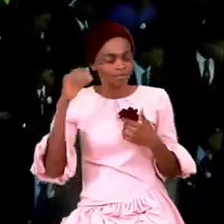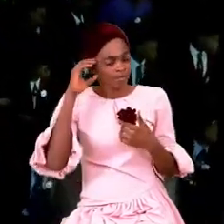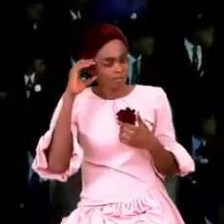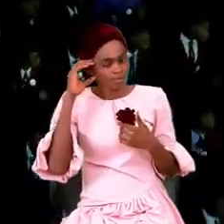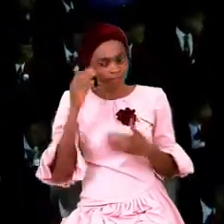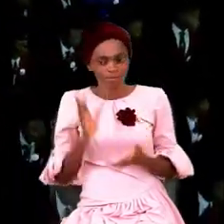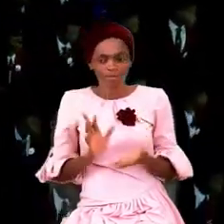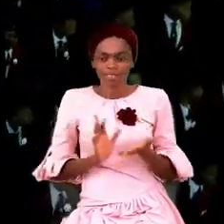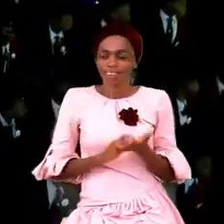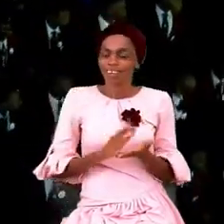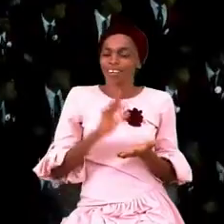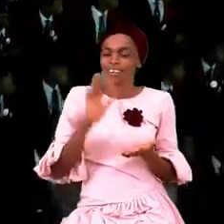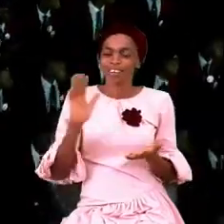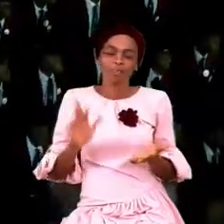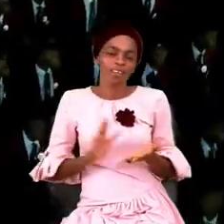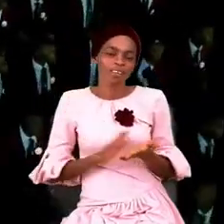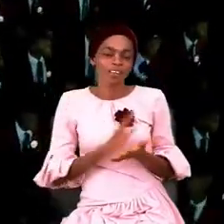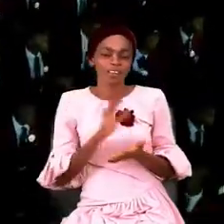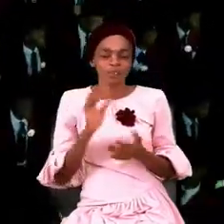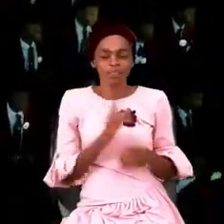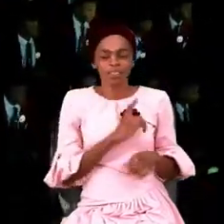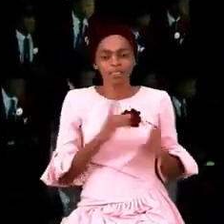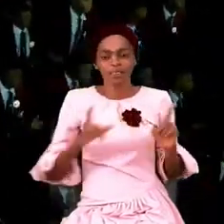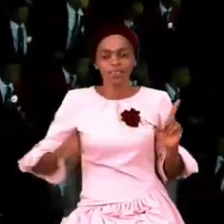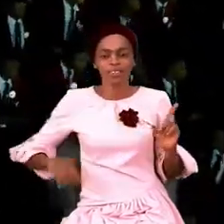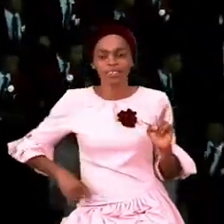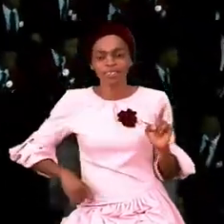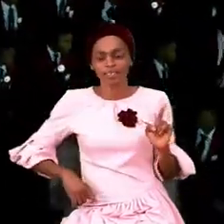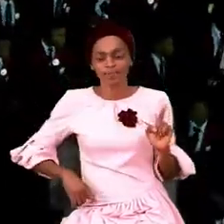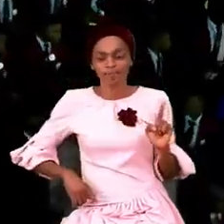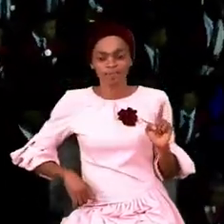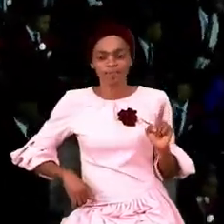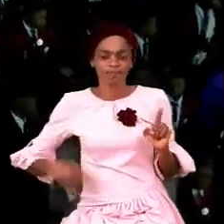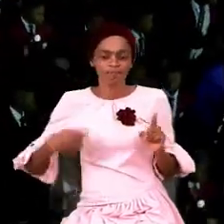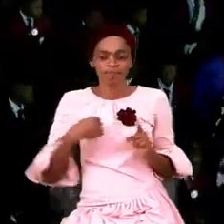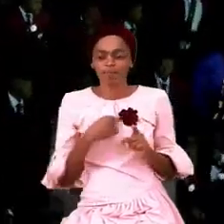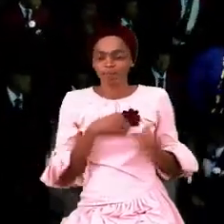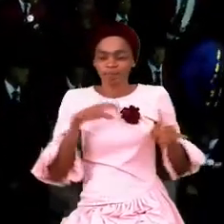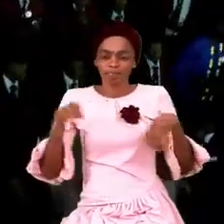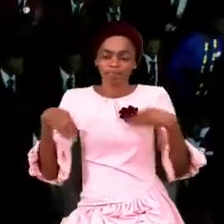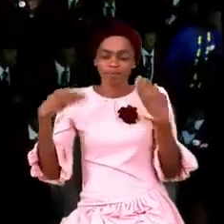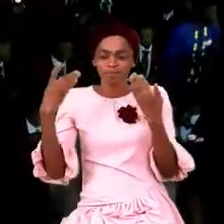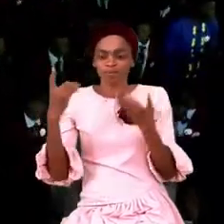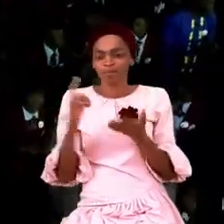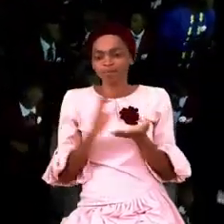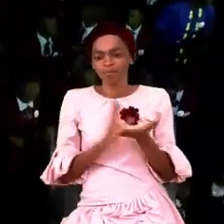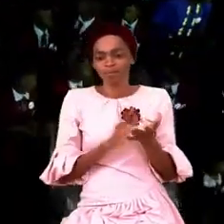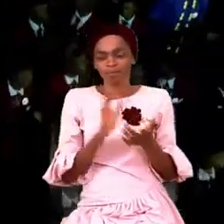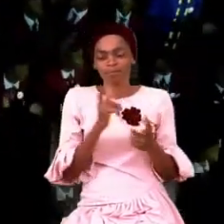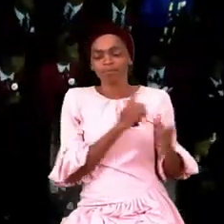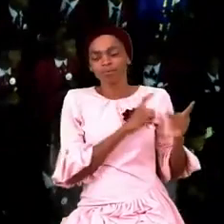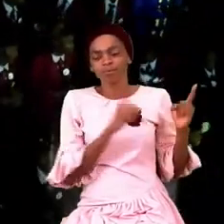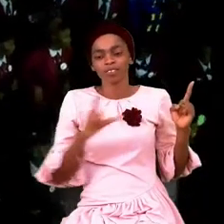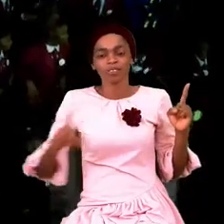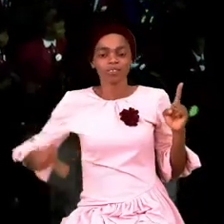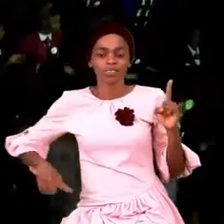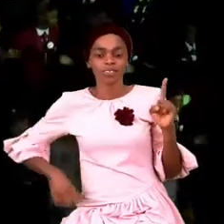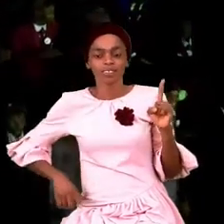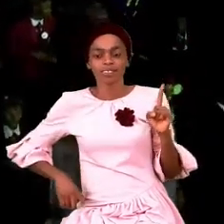give you glory, Lord. Yes, we do. Say, glory, glory, Lord. You are the